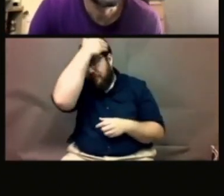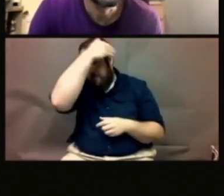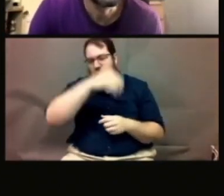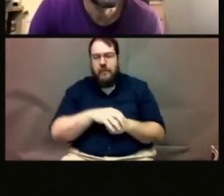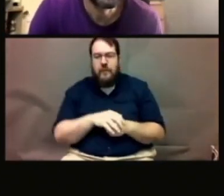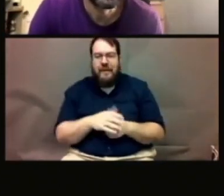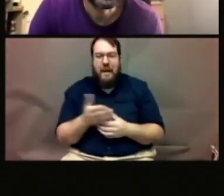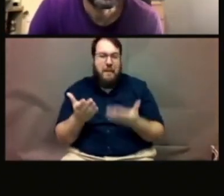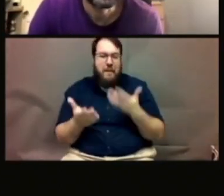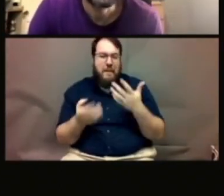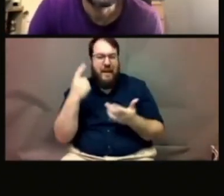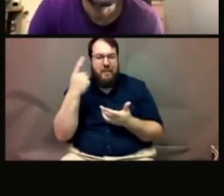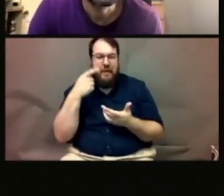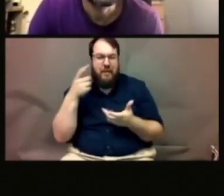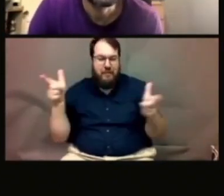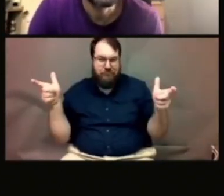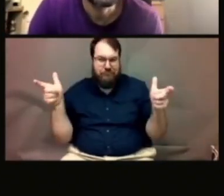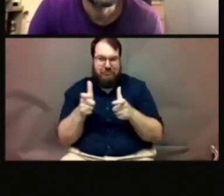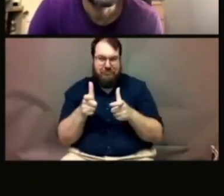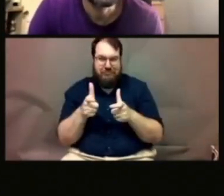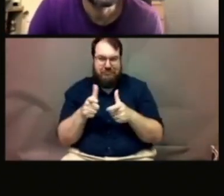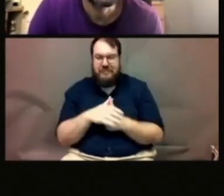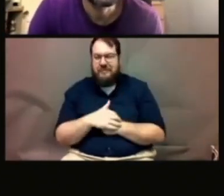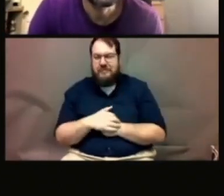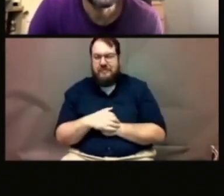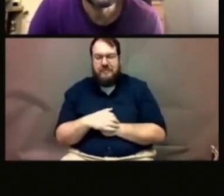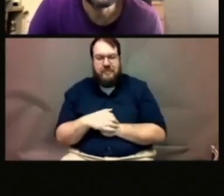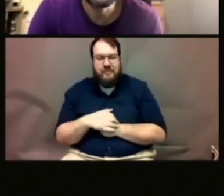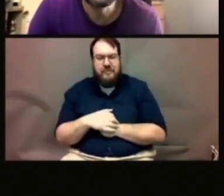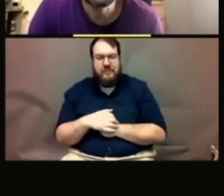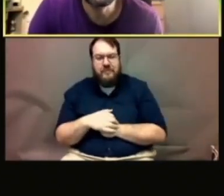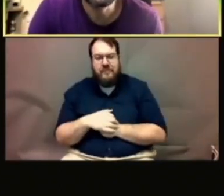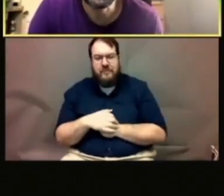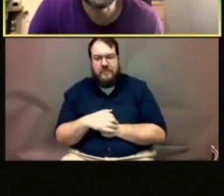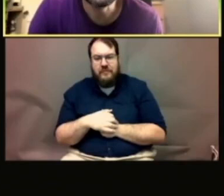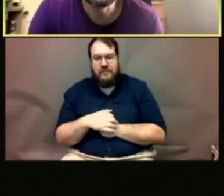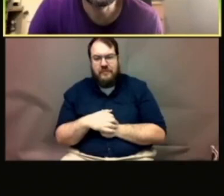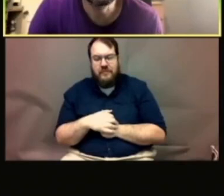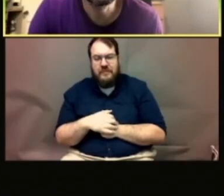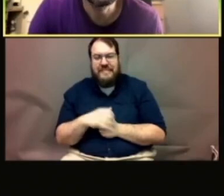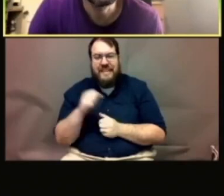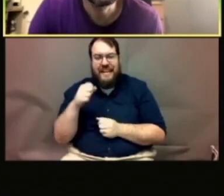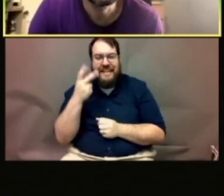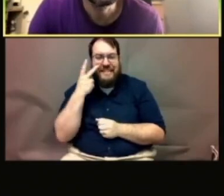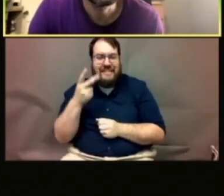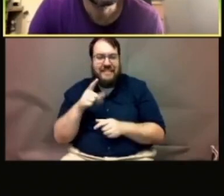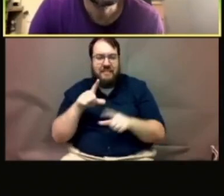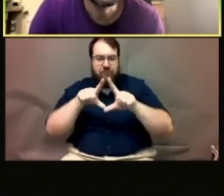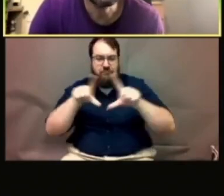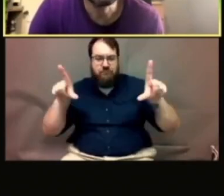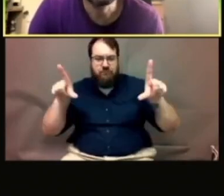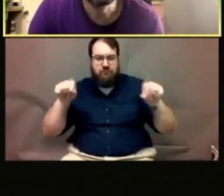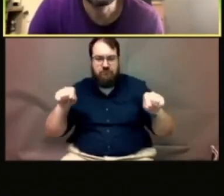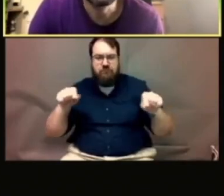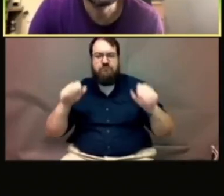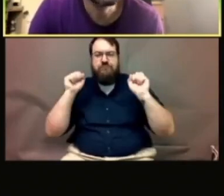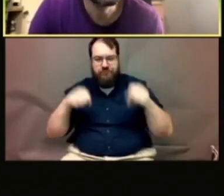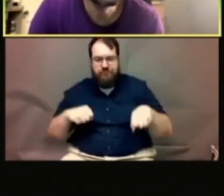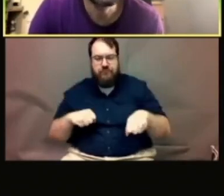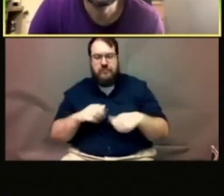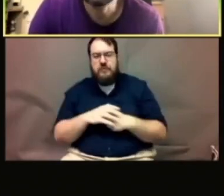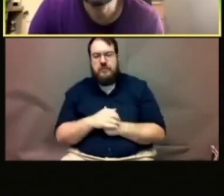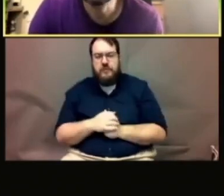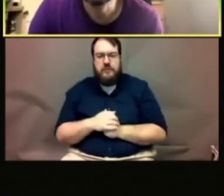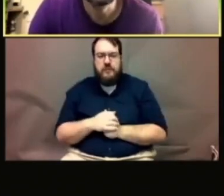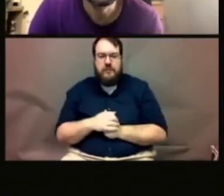you. Oh, We can see Romies. your blocks. You can. Yep. Okay.